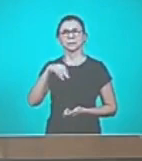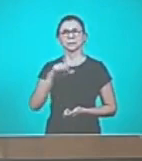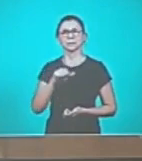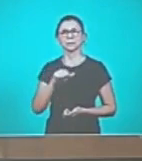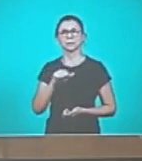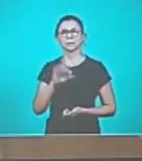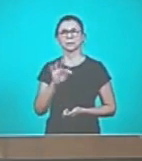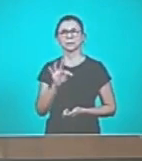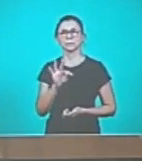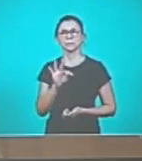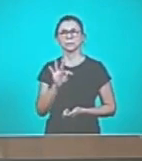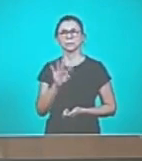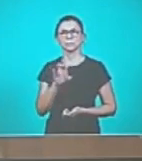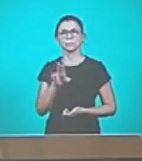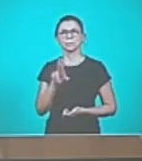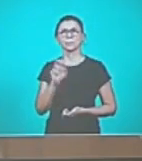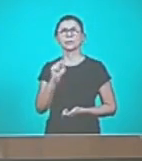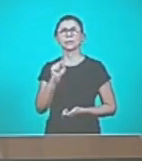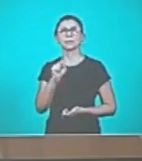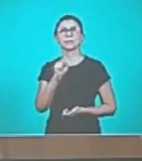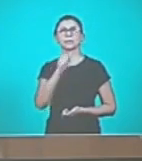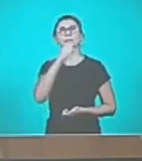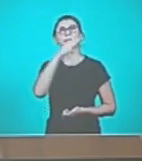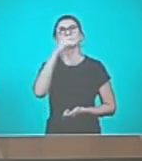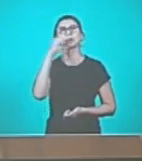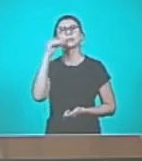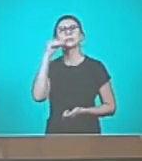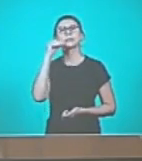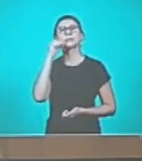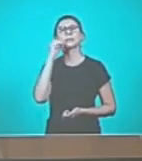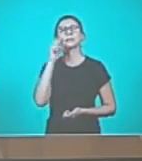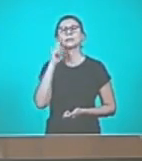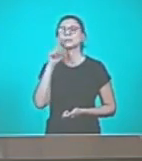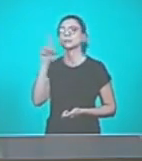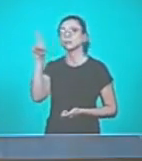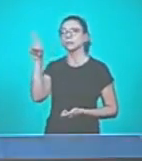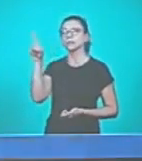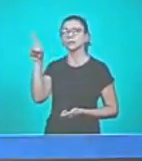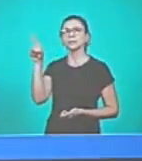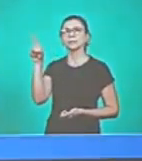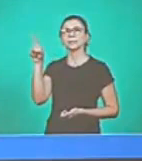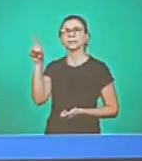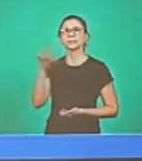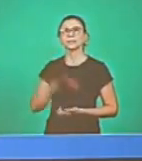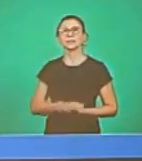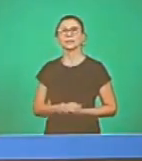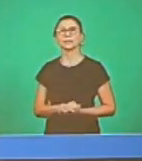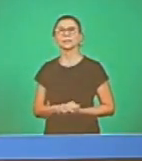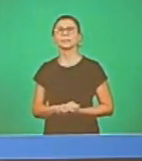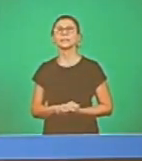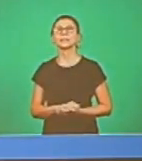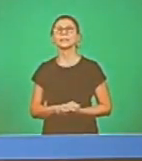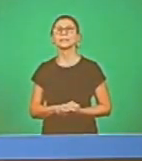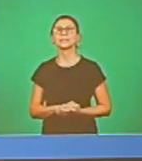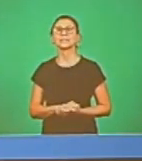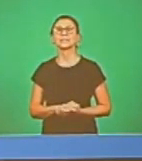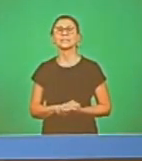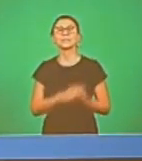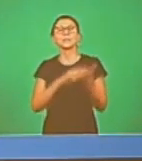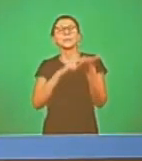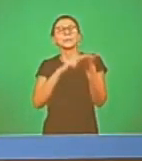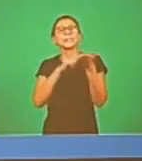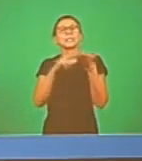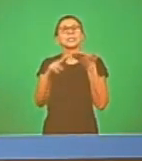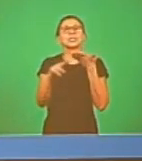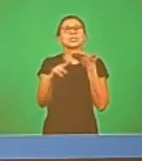Rogero Bastos. She is an adolescent. The adolescent here on the left-hand side of Pastor Deducci on the picture, she